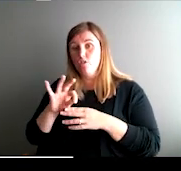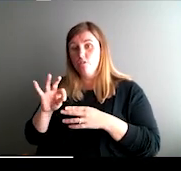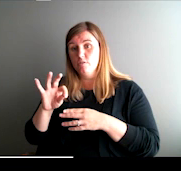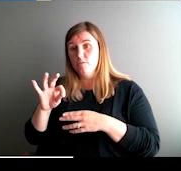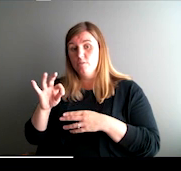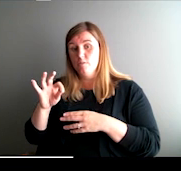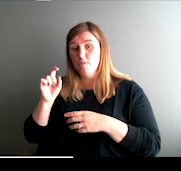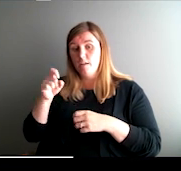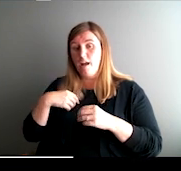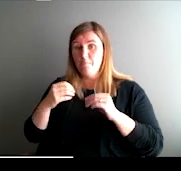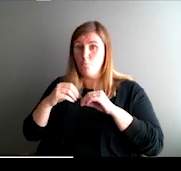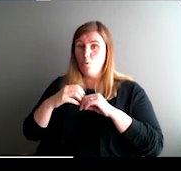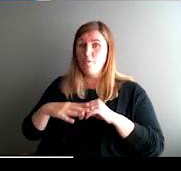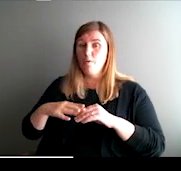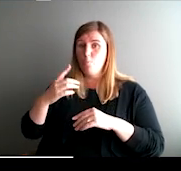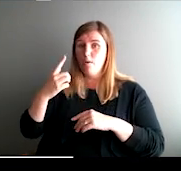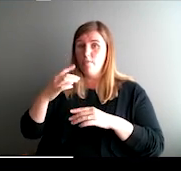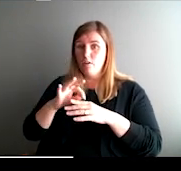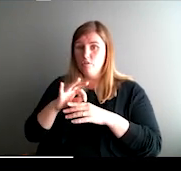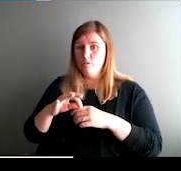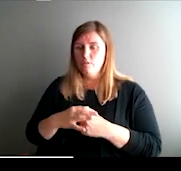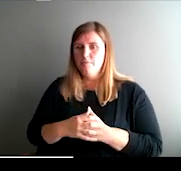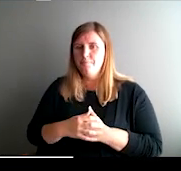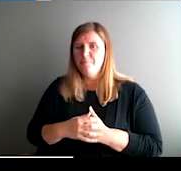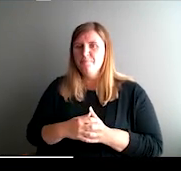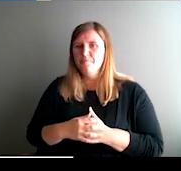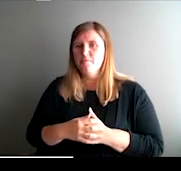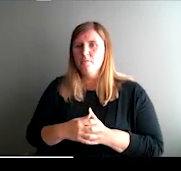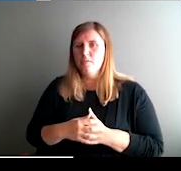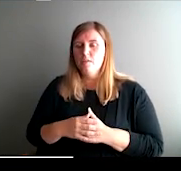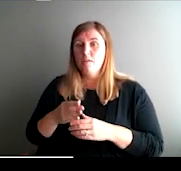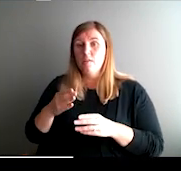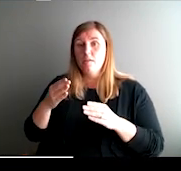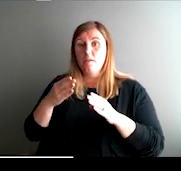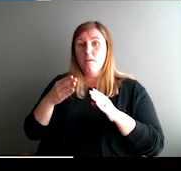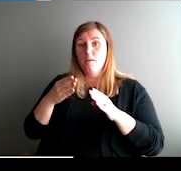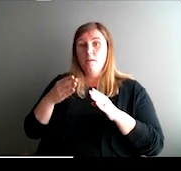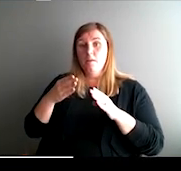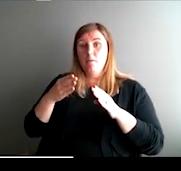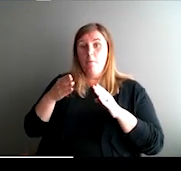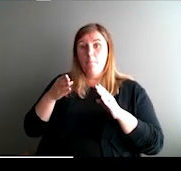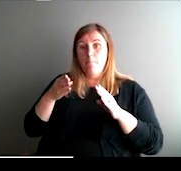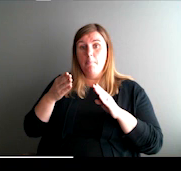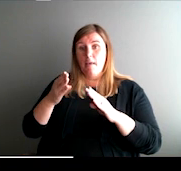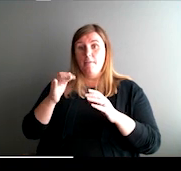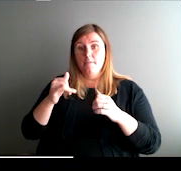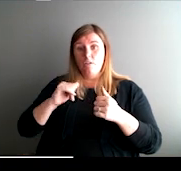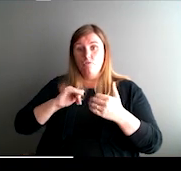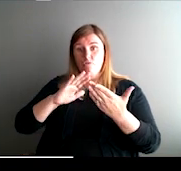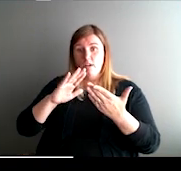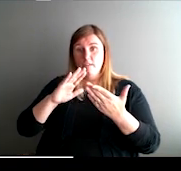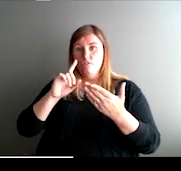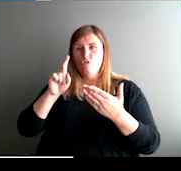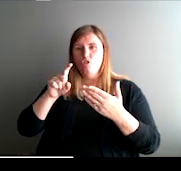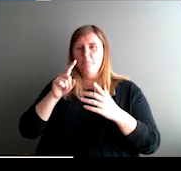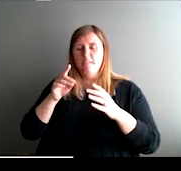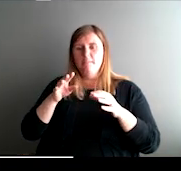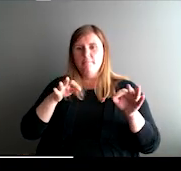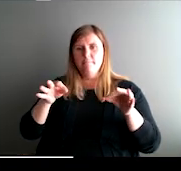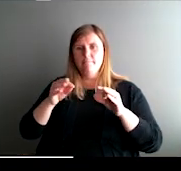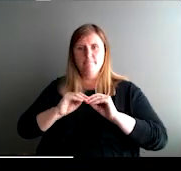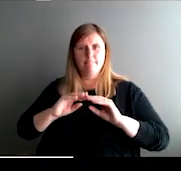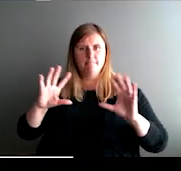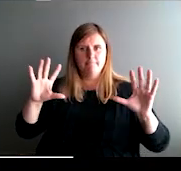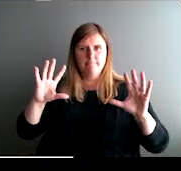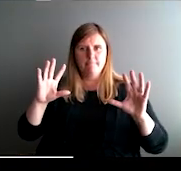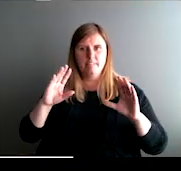behavior can have more than one function. The methods that address that problematic behavior should be spelled out explicitly